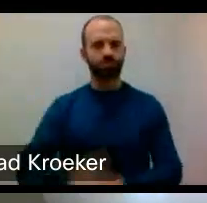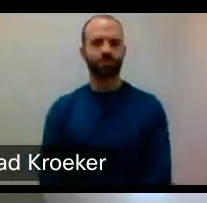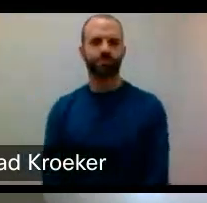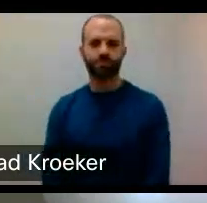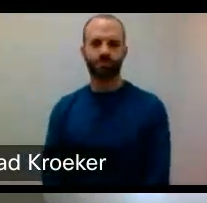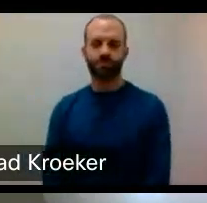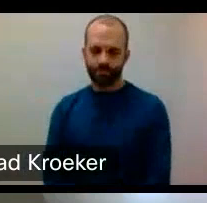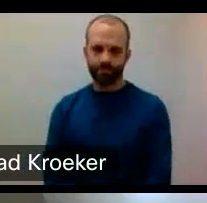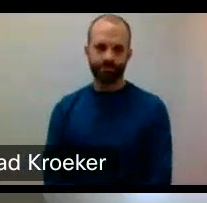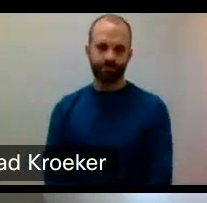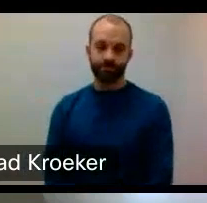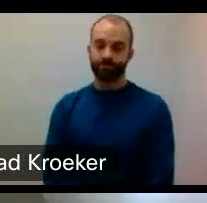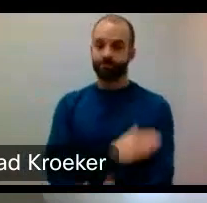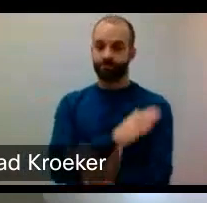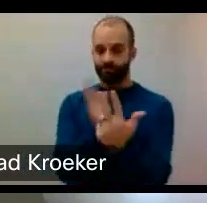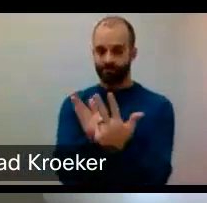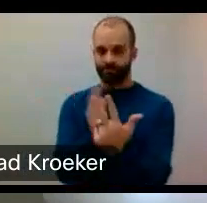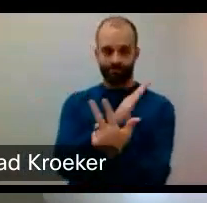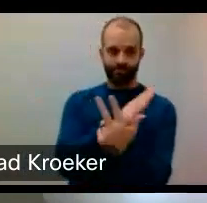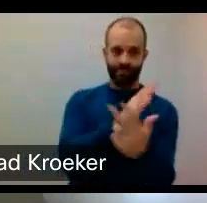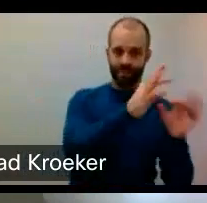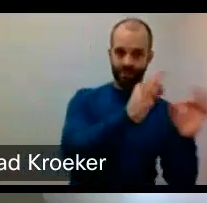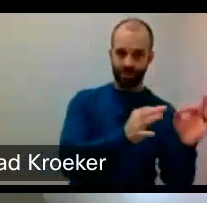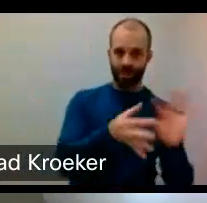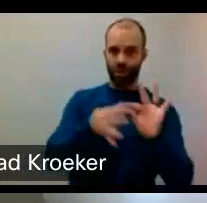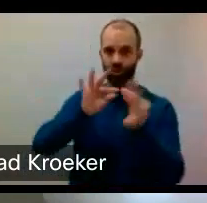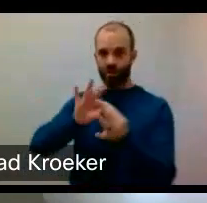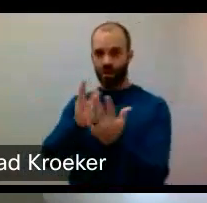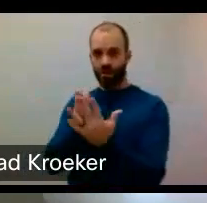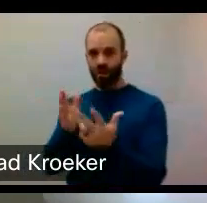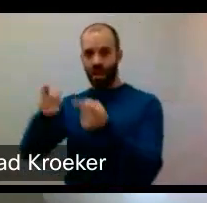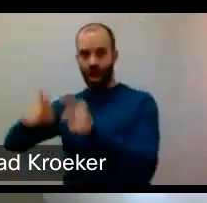So description, interpretation, and outcome.